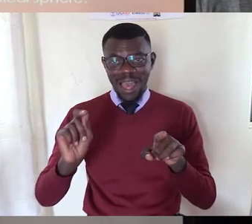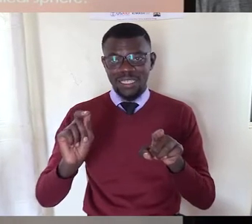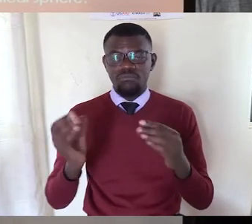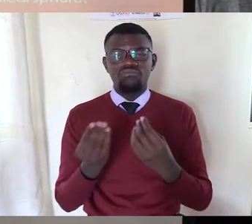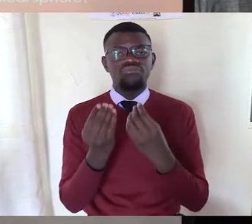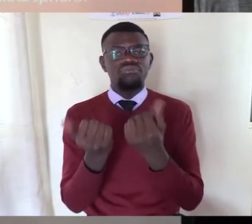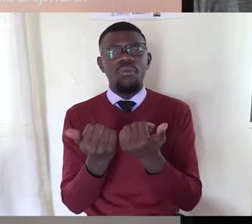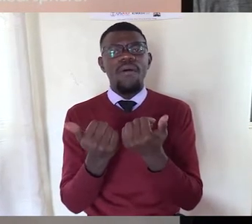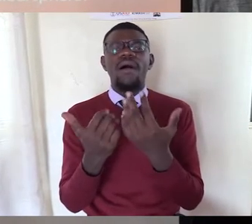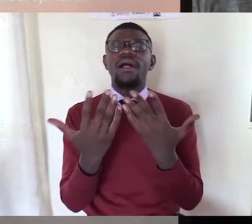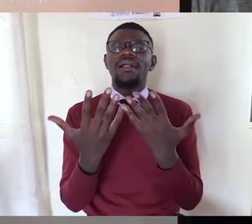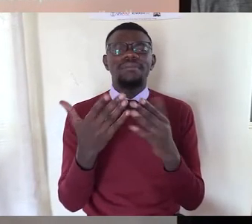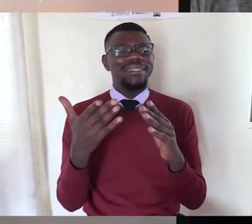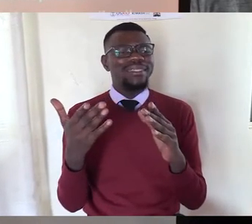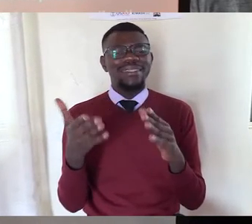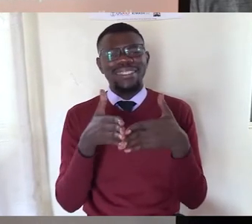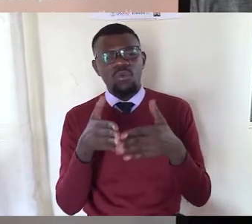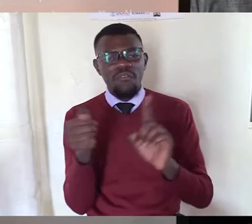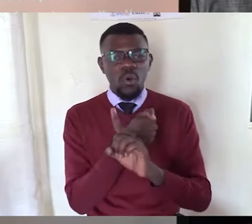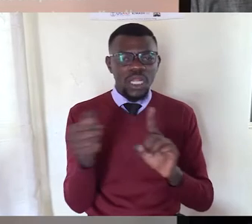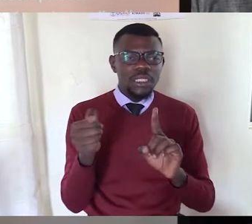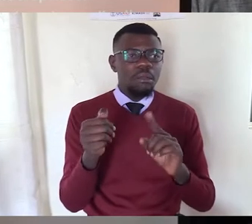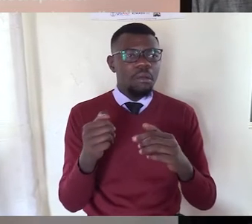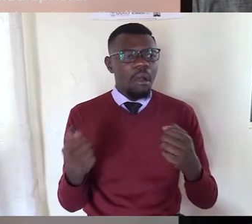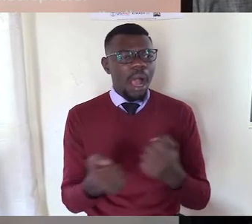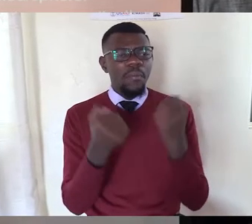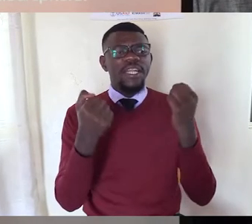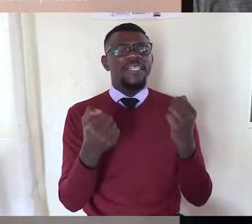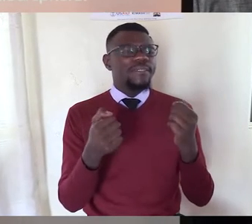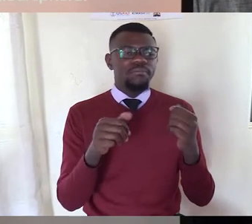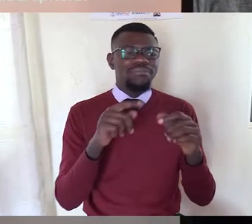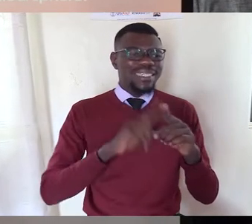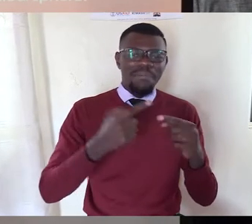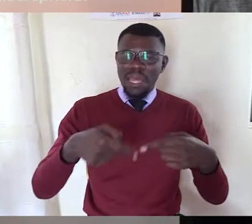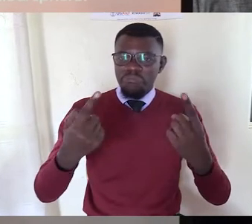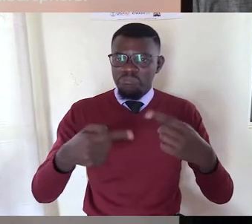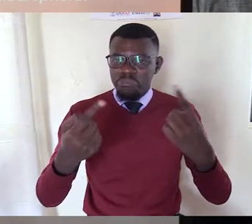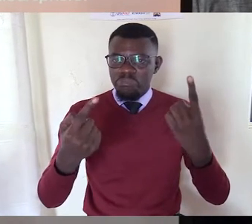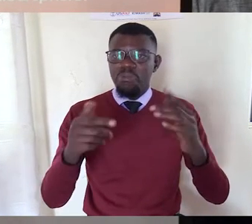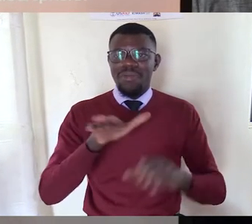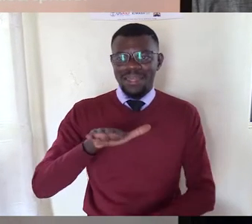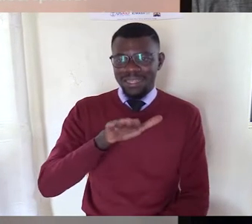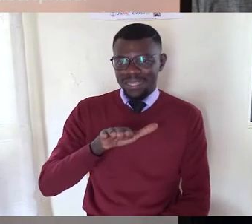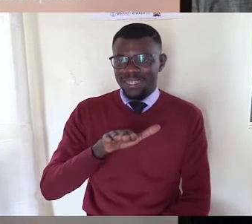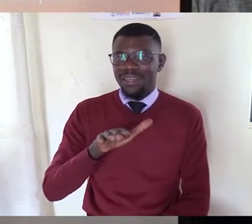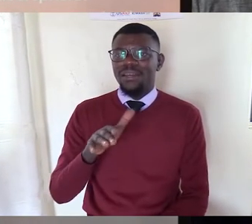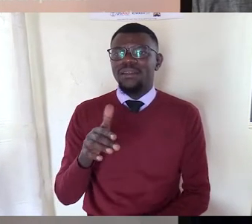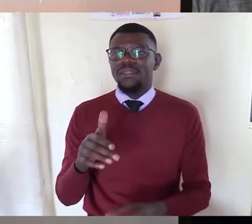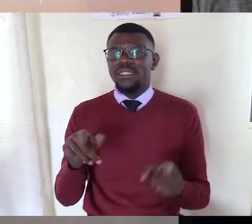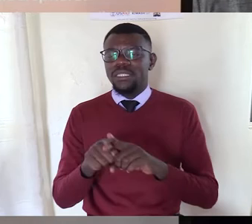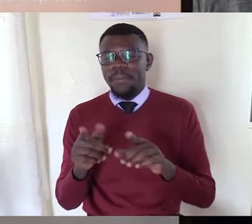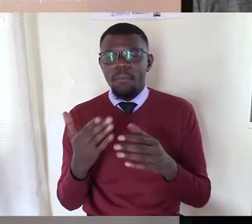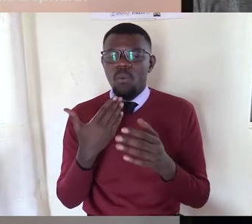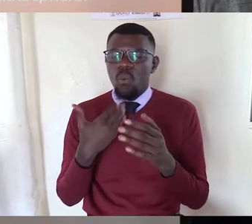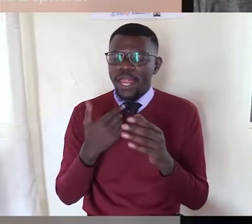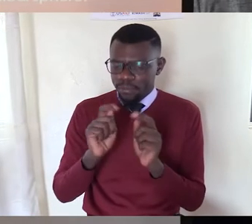unique circumstances of sexual violence committed during crisis or conflict situations. In particular, to alter